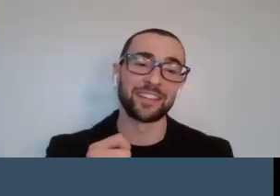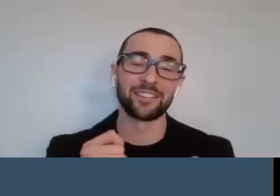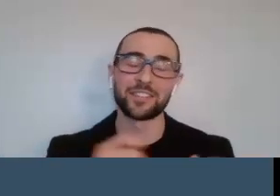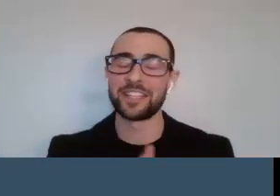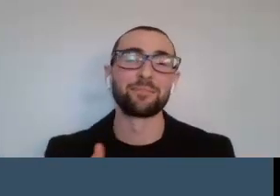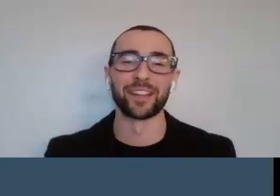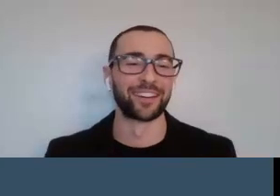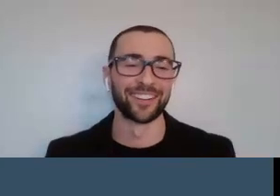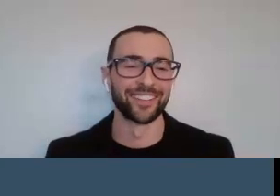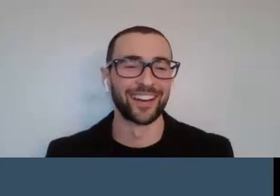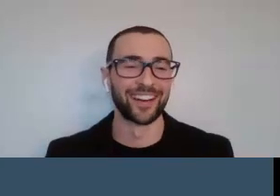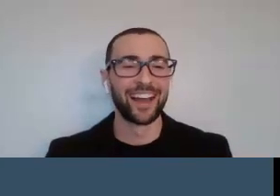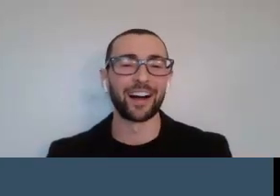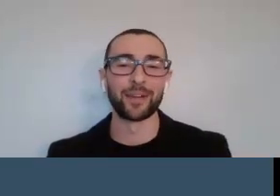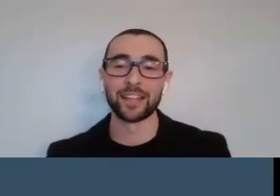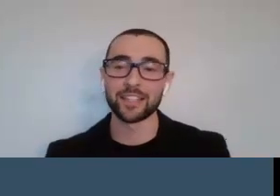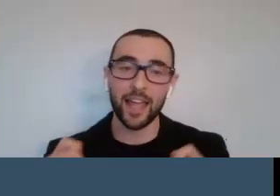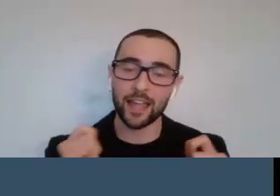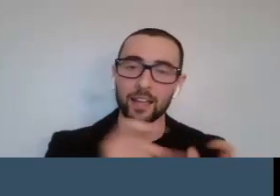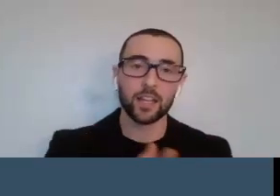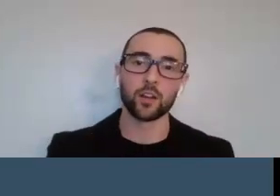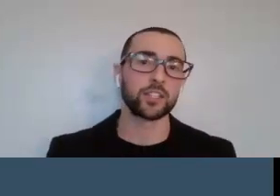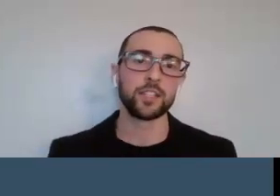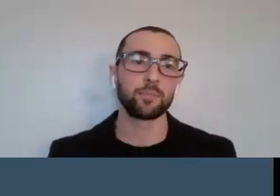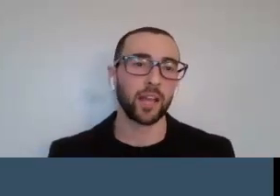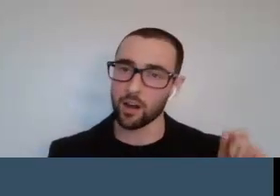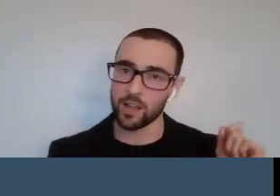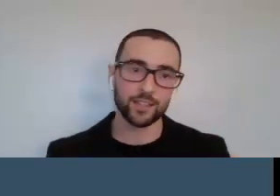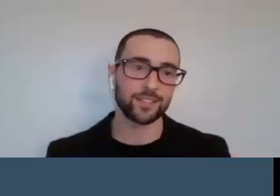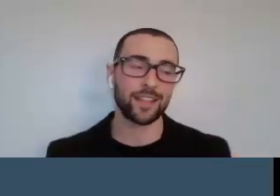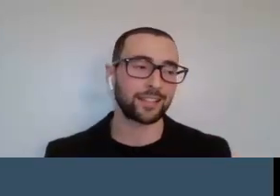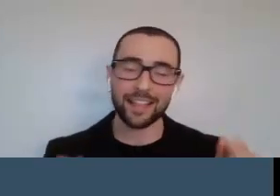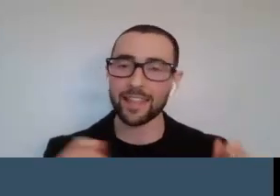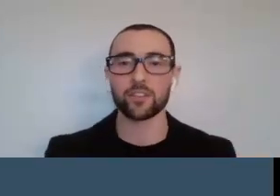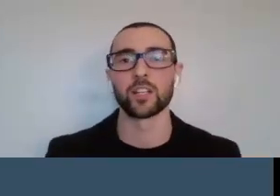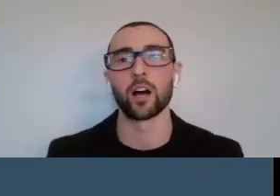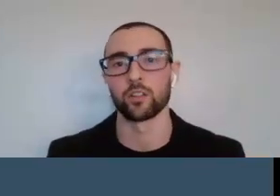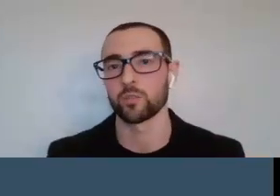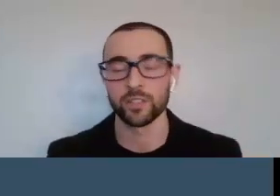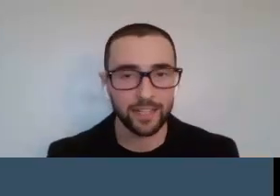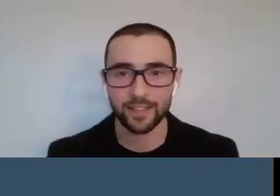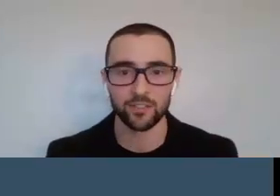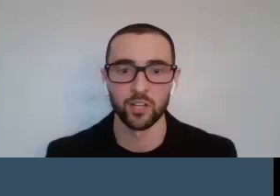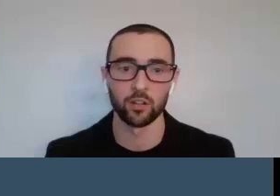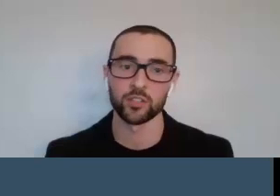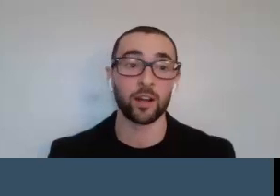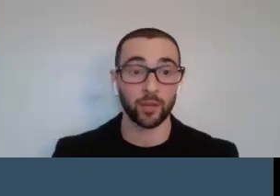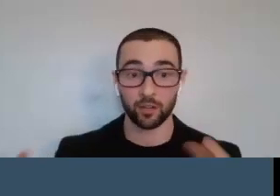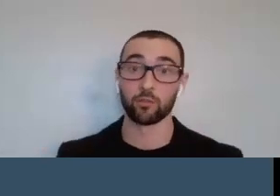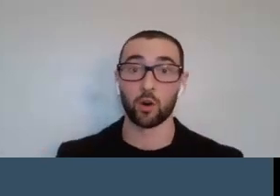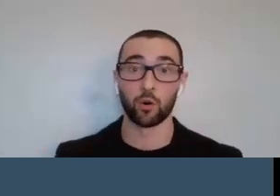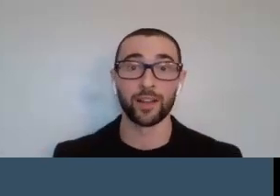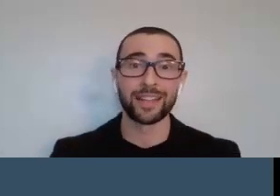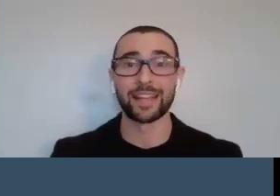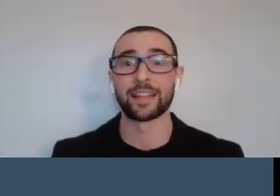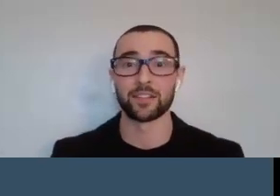donates a CD player, right? And they say, hey, the CD player is $10,000. It's worth $10,000. So now I'm going